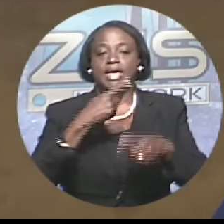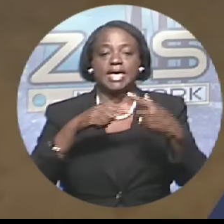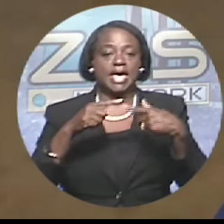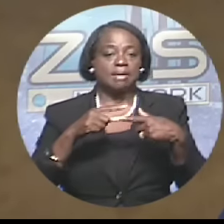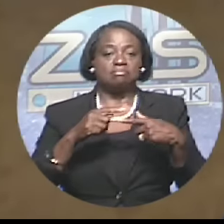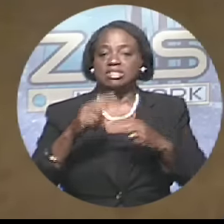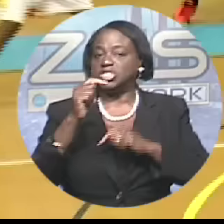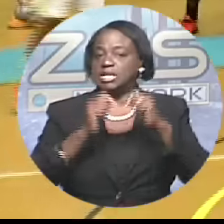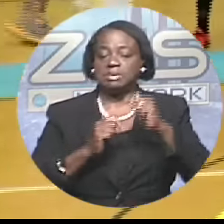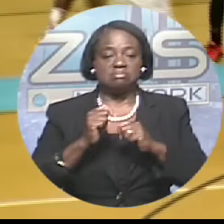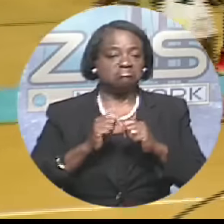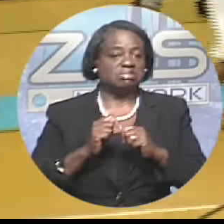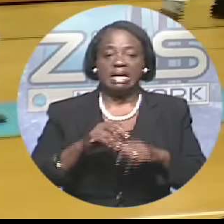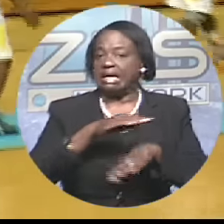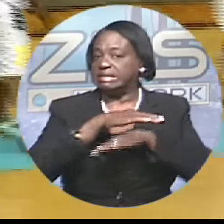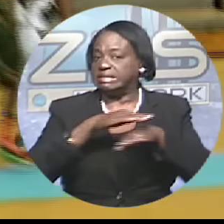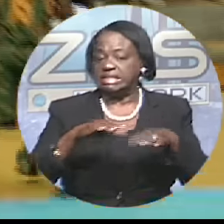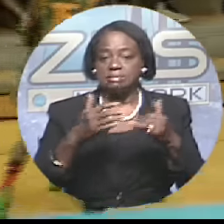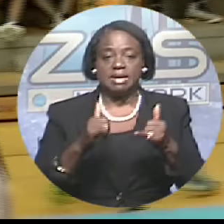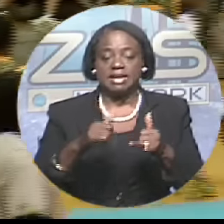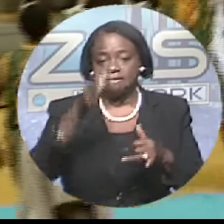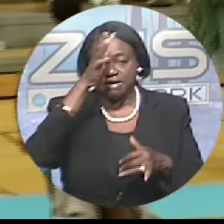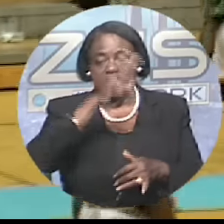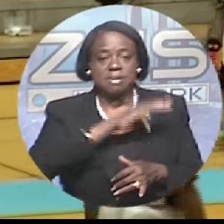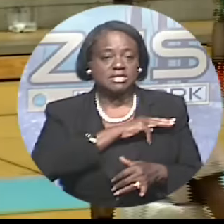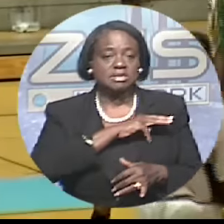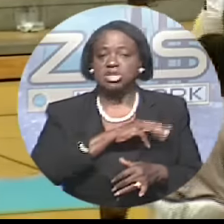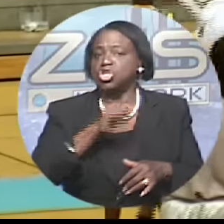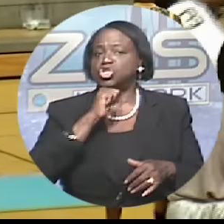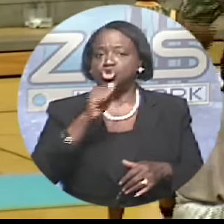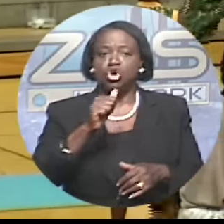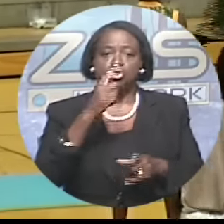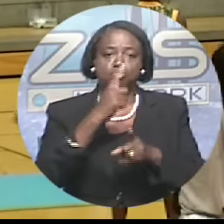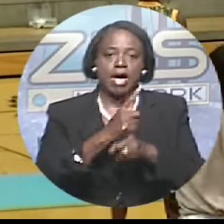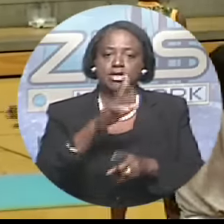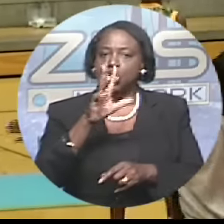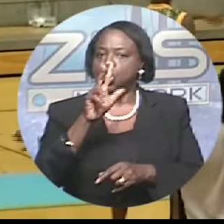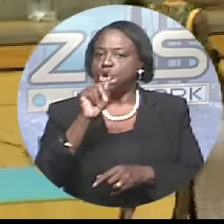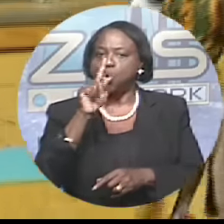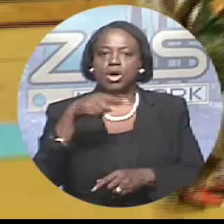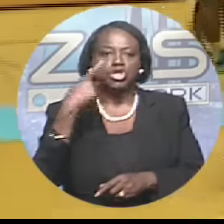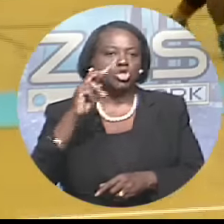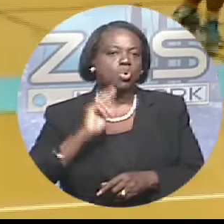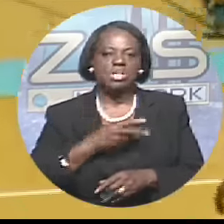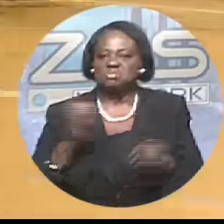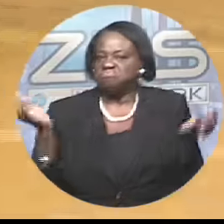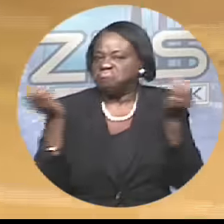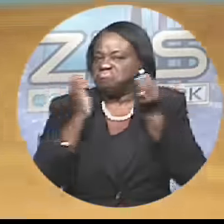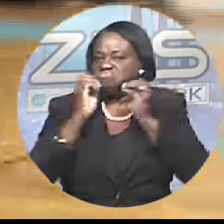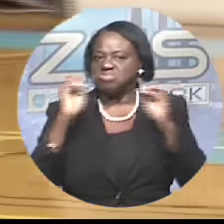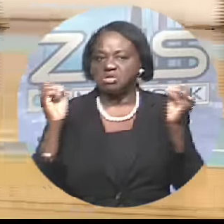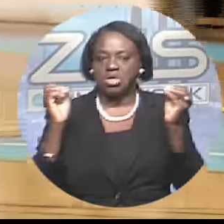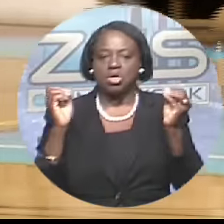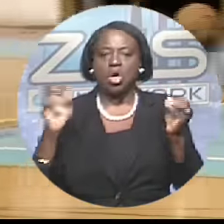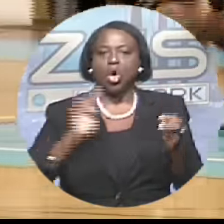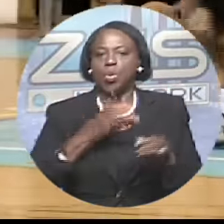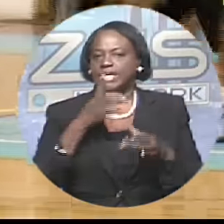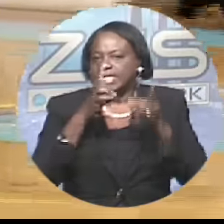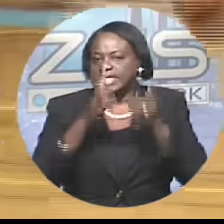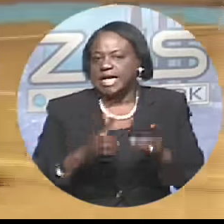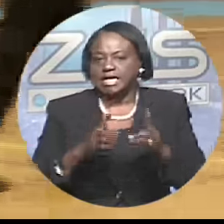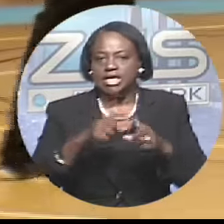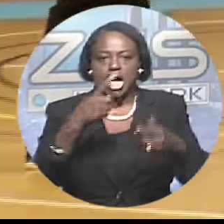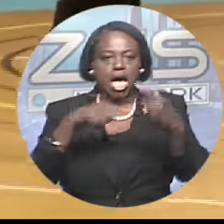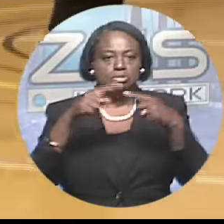haven't played in Father Marcy. And I don't think it's right. Nobody even told us anything. We just decided to come to a tournament. And whatever going on